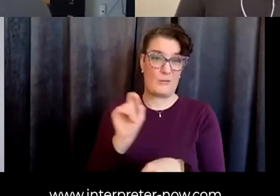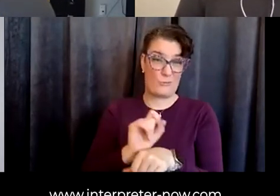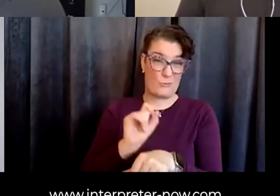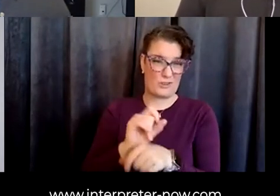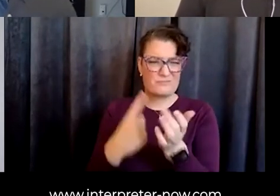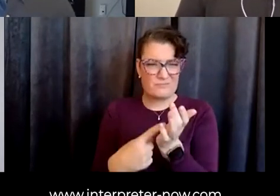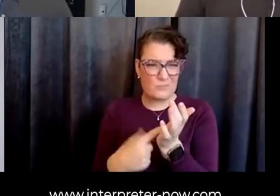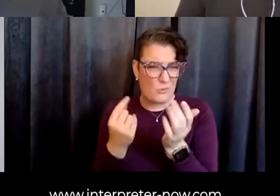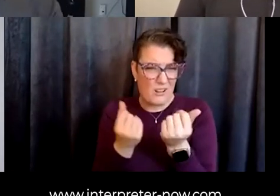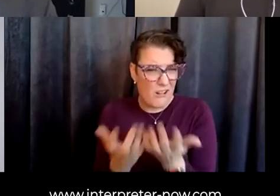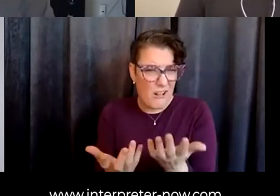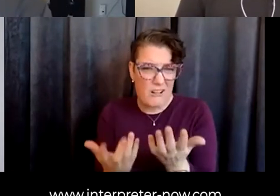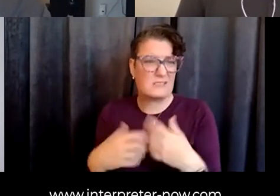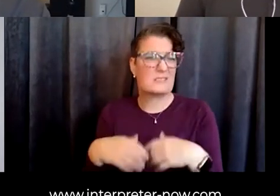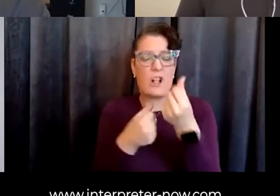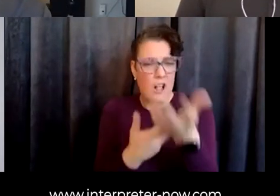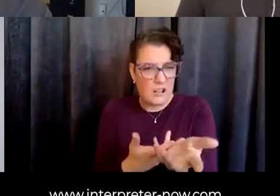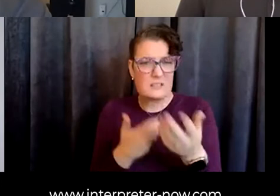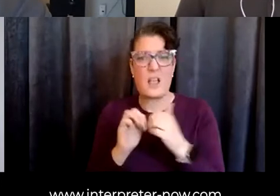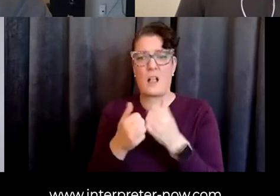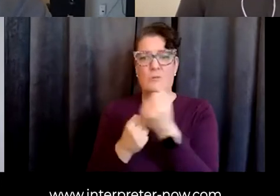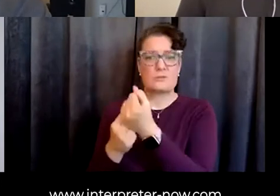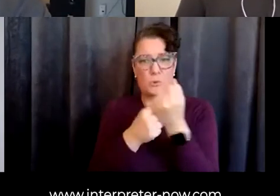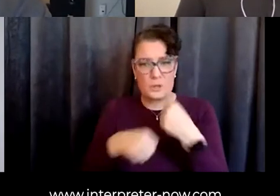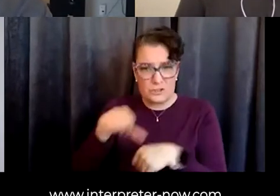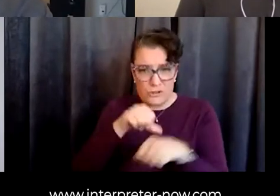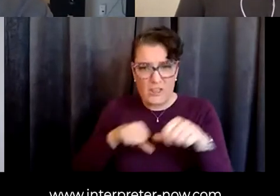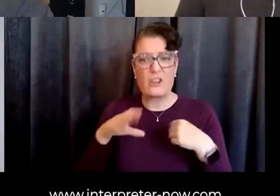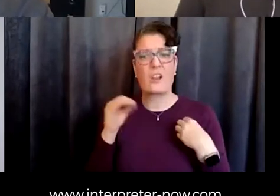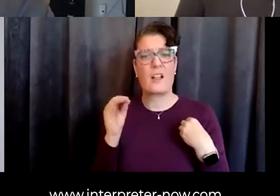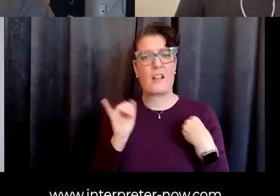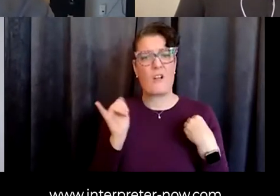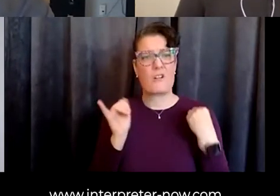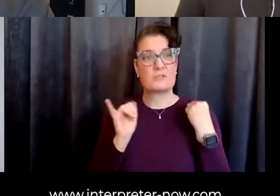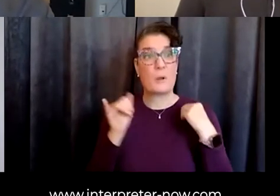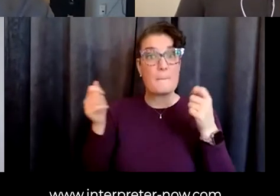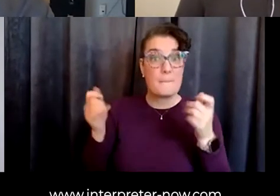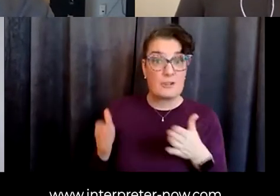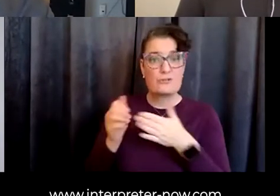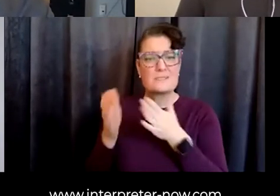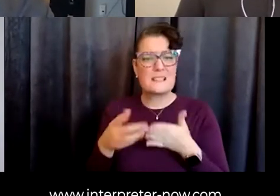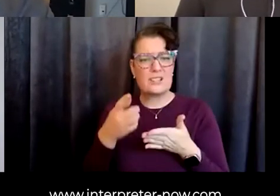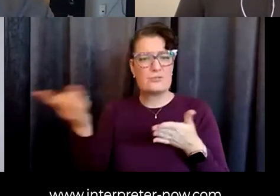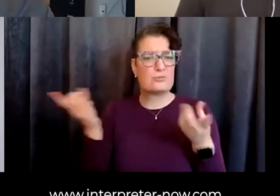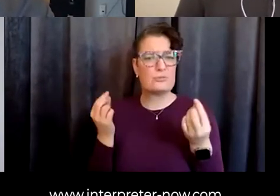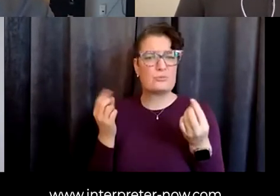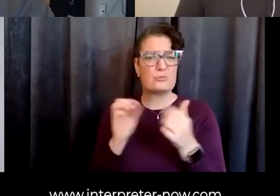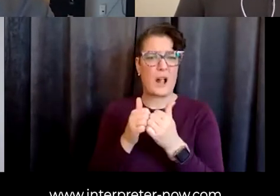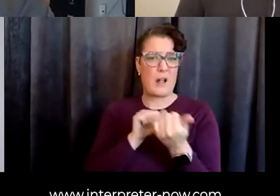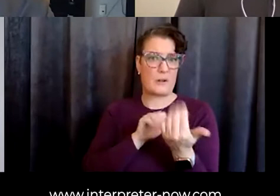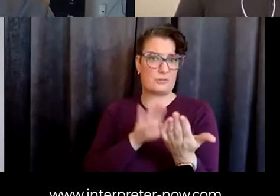burnout, how to prevent it, and how to support each other through it, and then also what managers and leaders can do to address burnout in